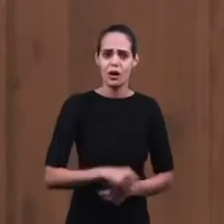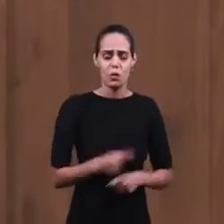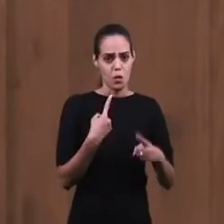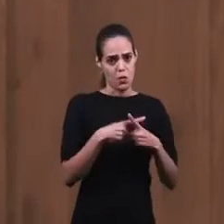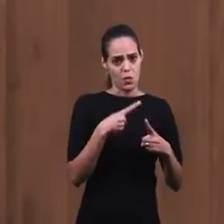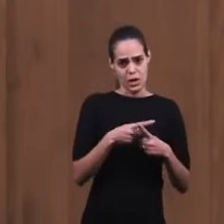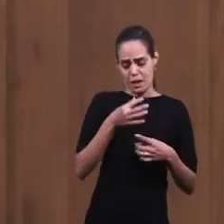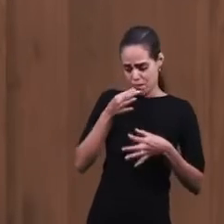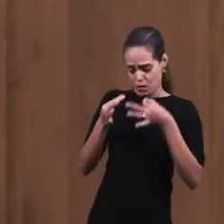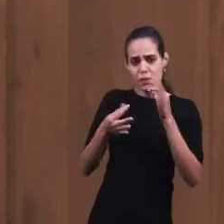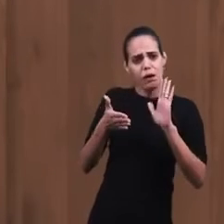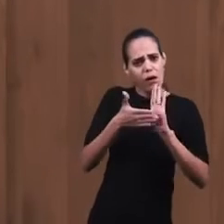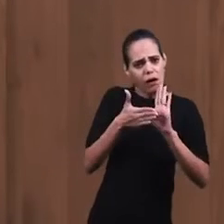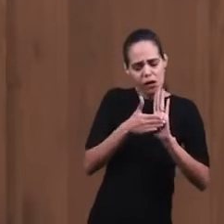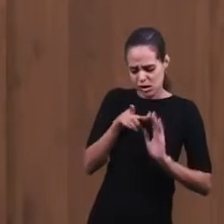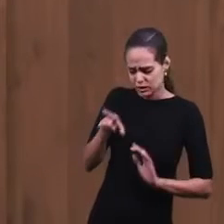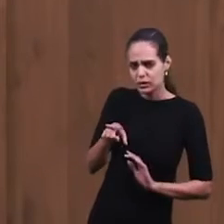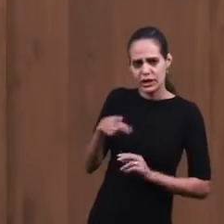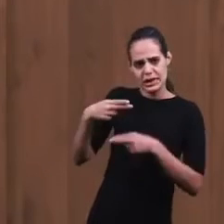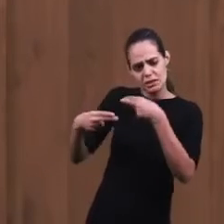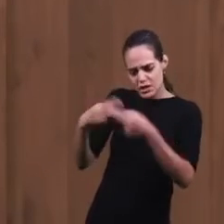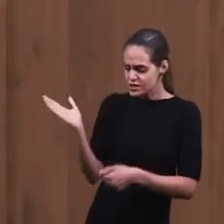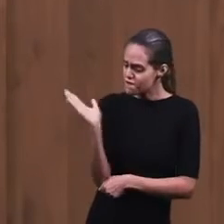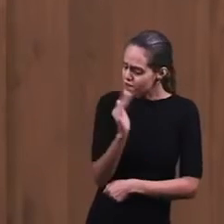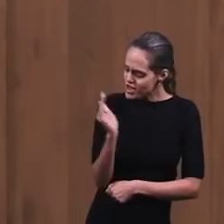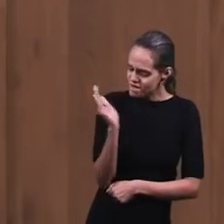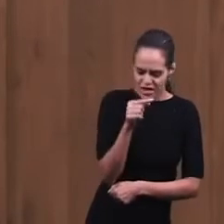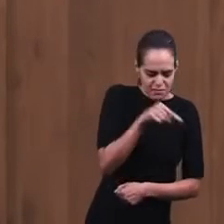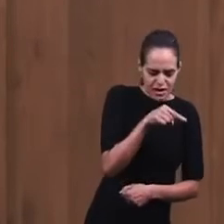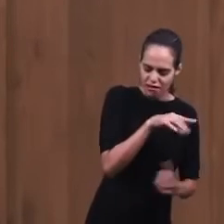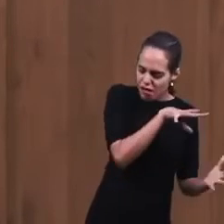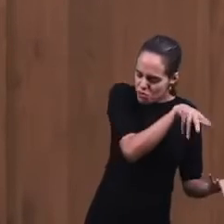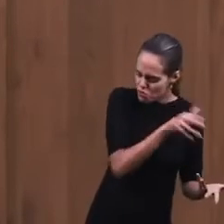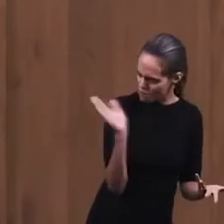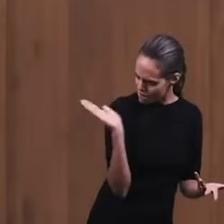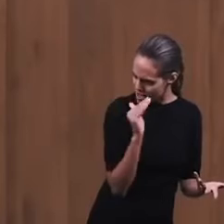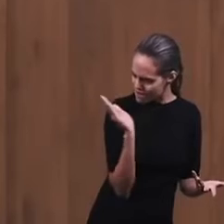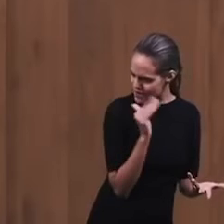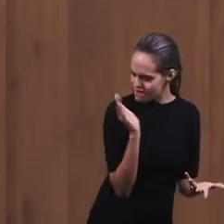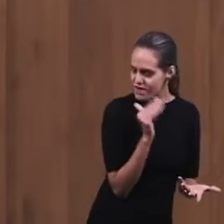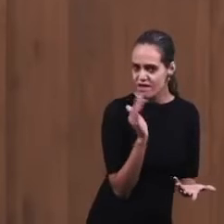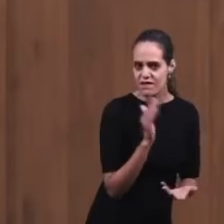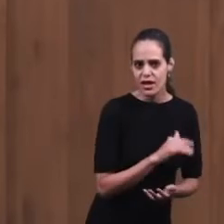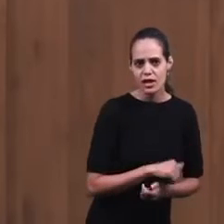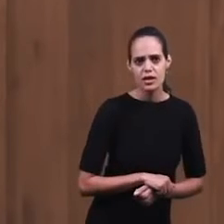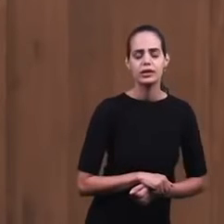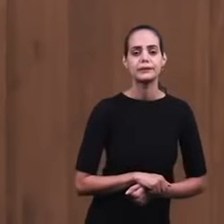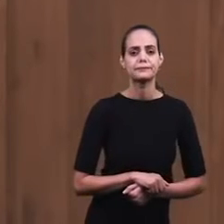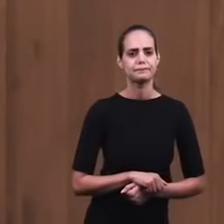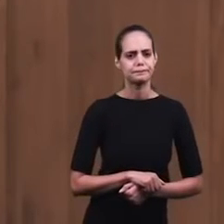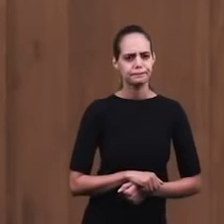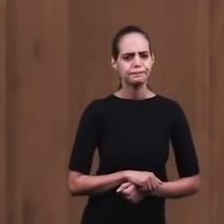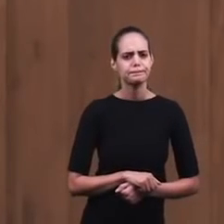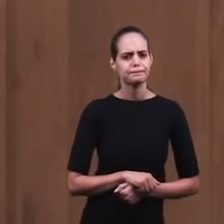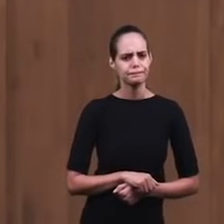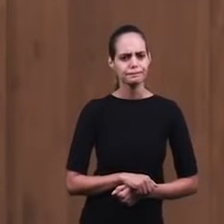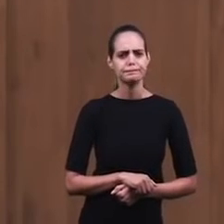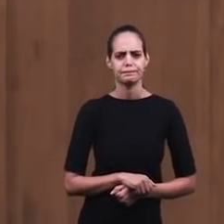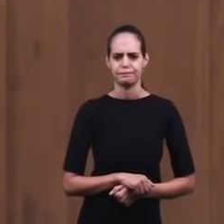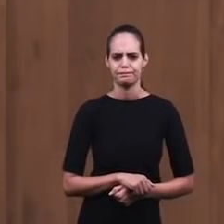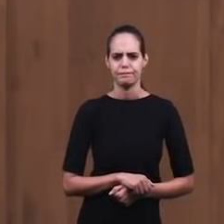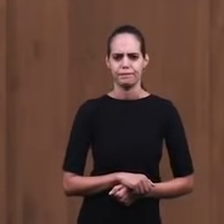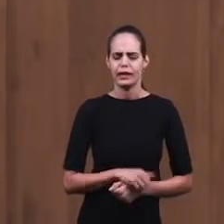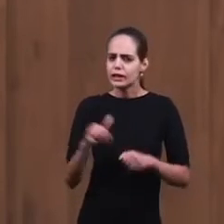take Nehemiah away from Jerusalem to a valley, but that is not what we want. We want